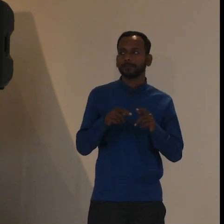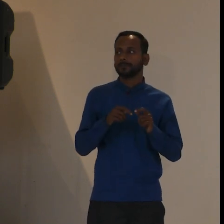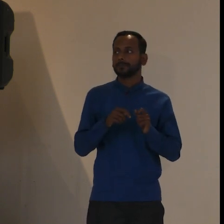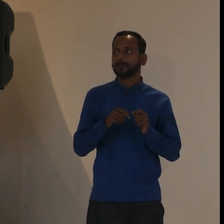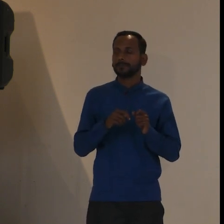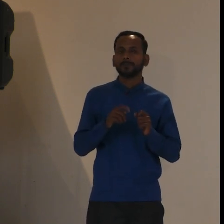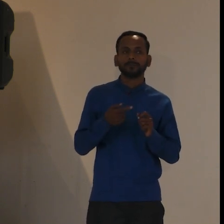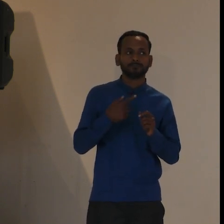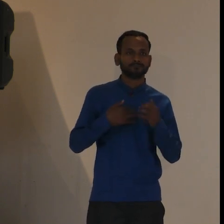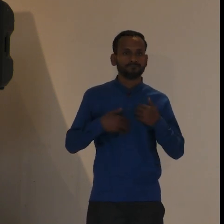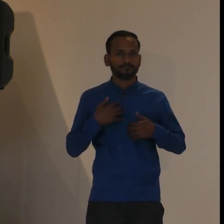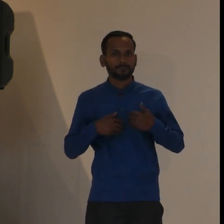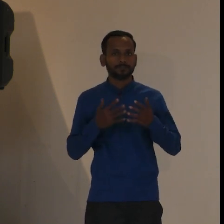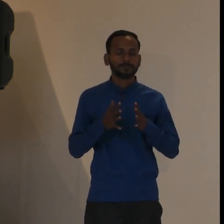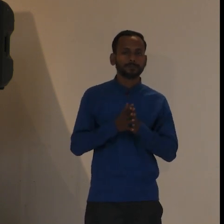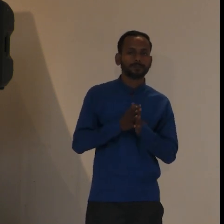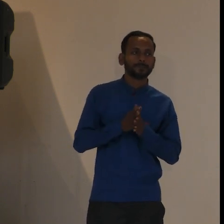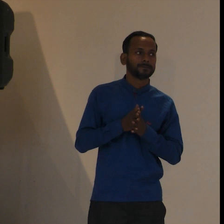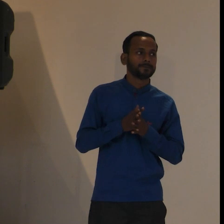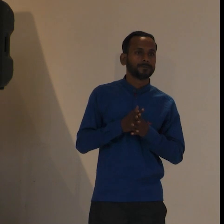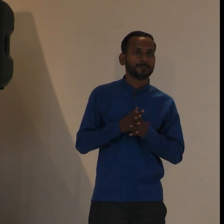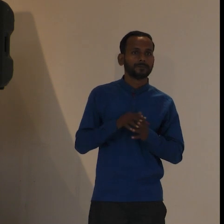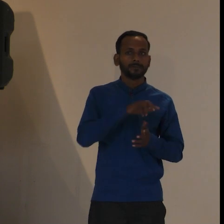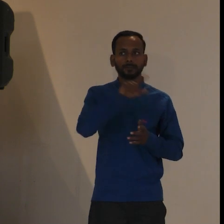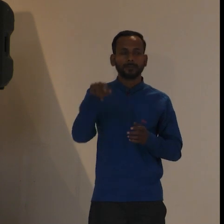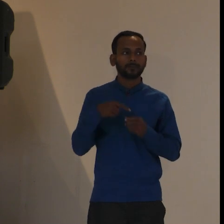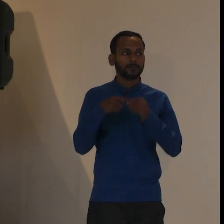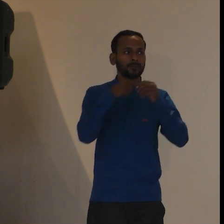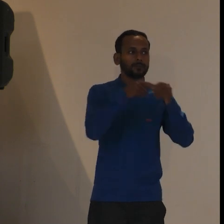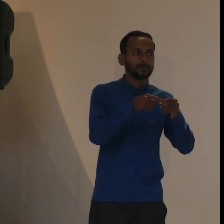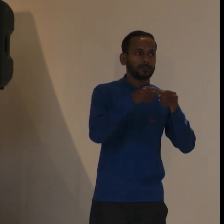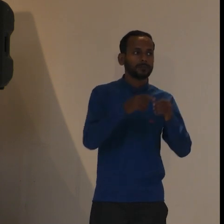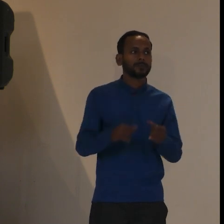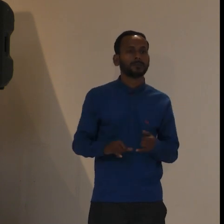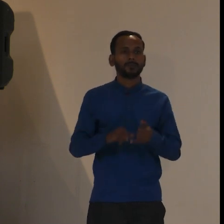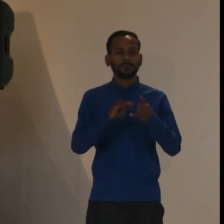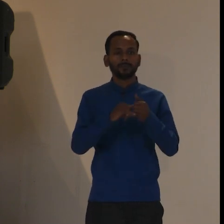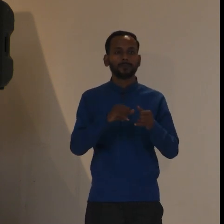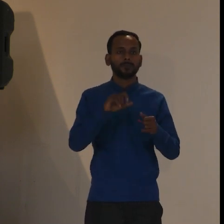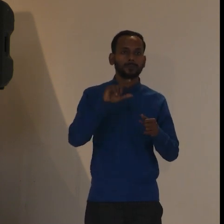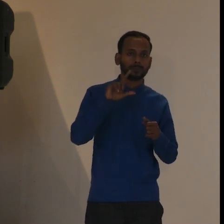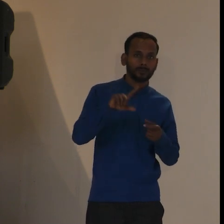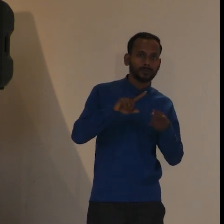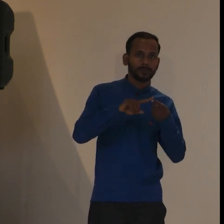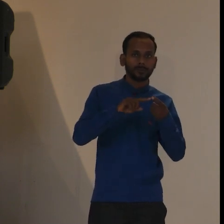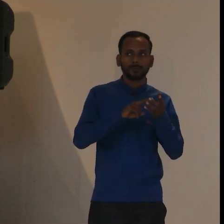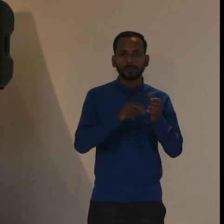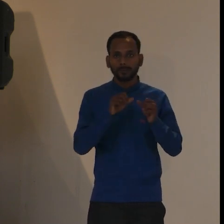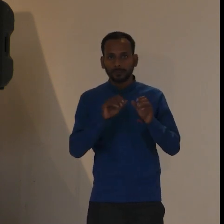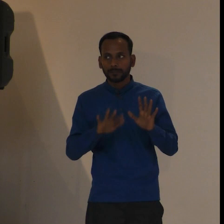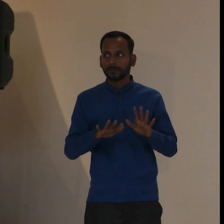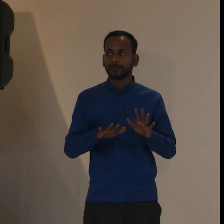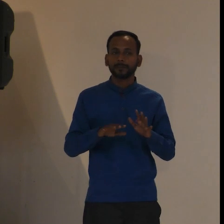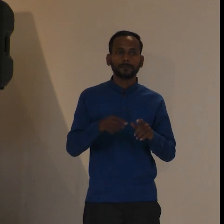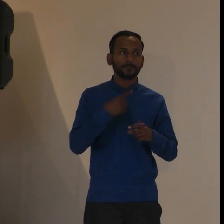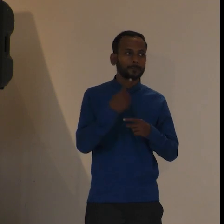would be interesting. And for Shaleen, I wanted to ask a little bit, because it was such a fantastic presentation, about what is at stake when